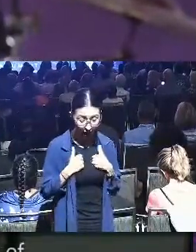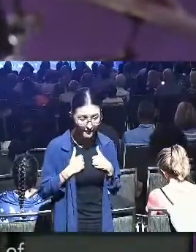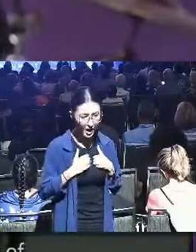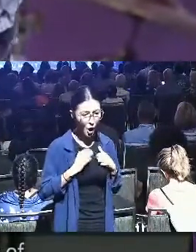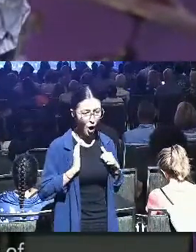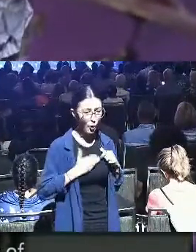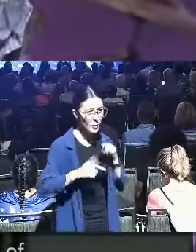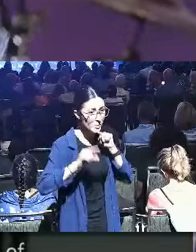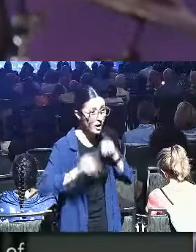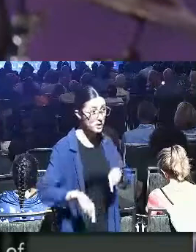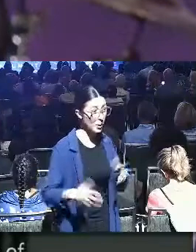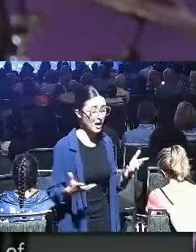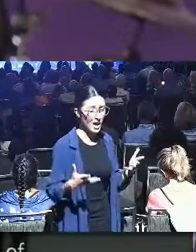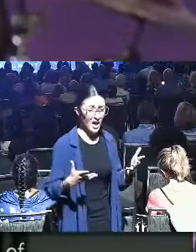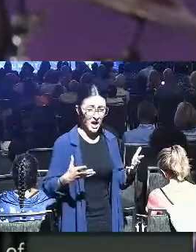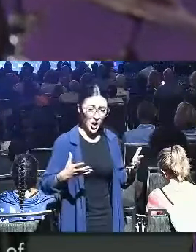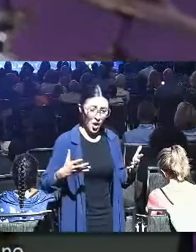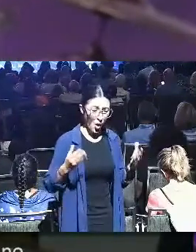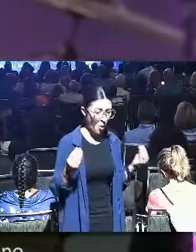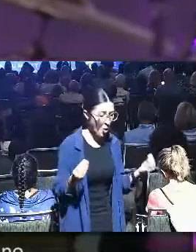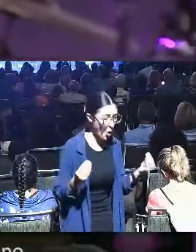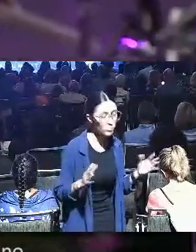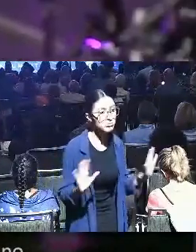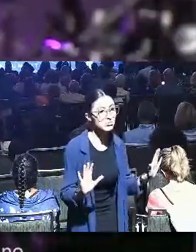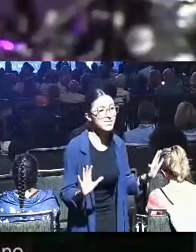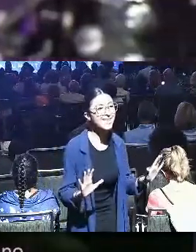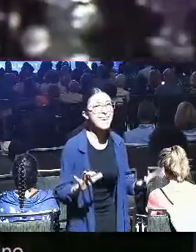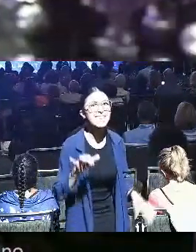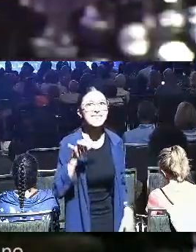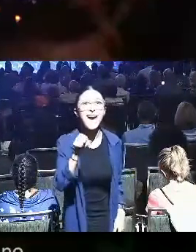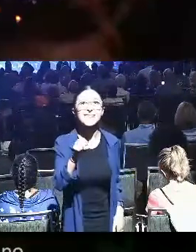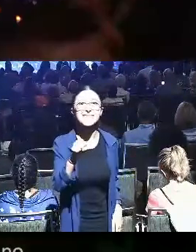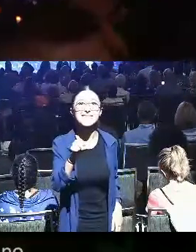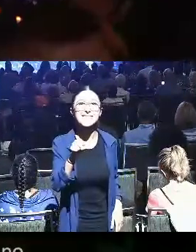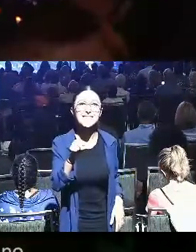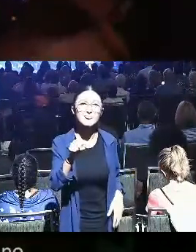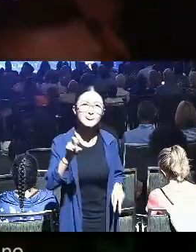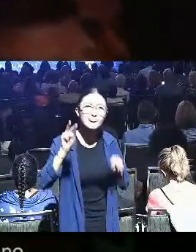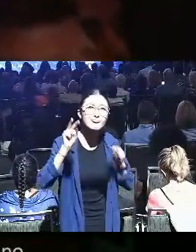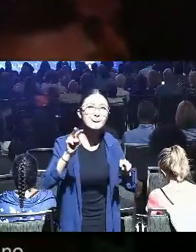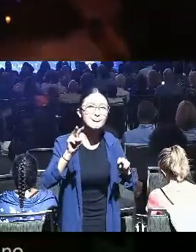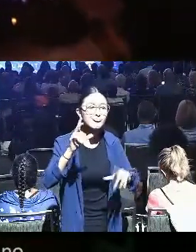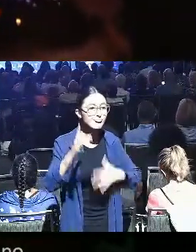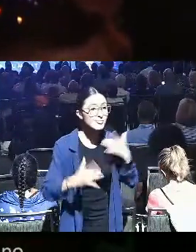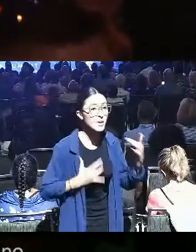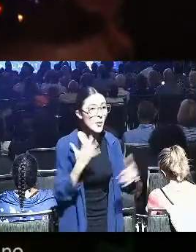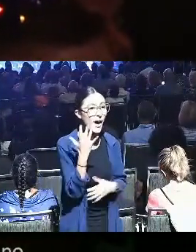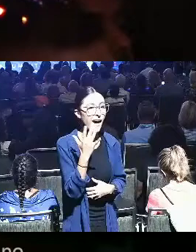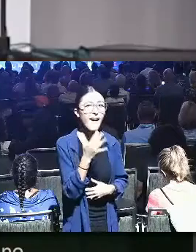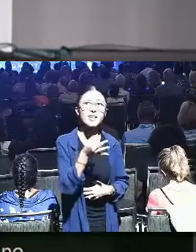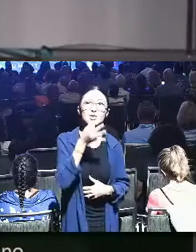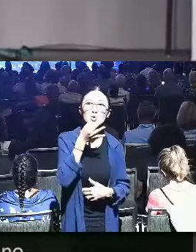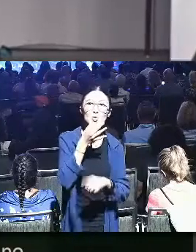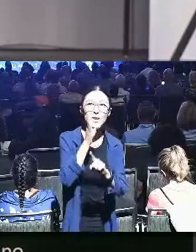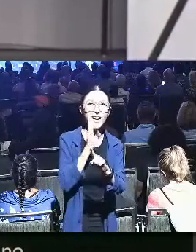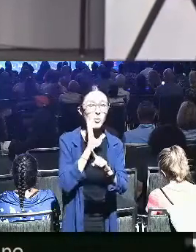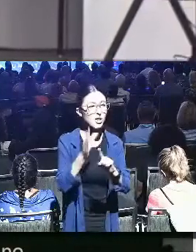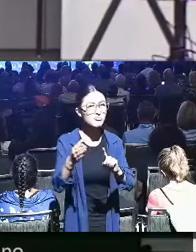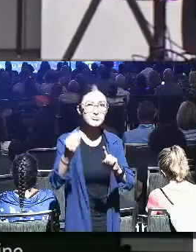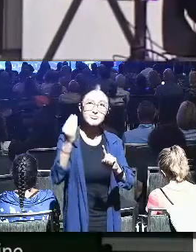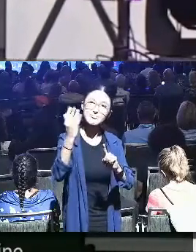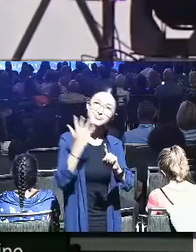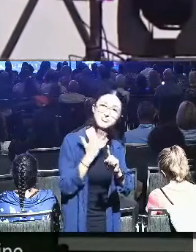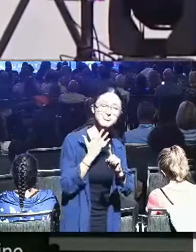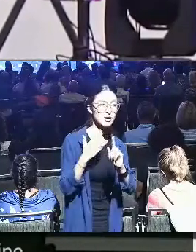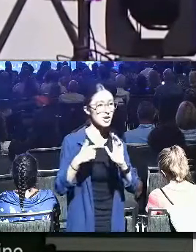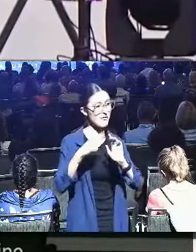it's, oh yes, God is about to show us some part of his vision. Imagine his disciples were no longer watching the news,